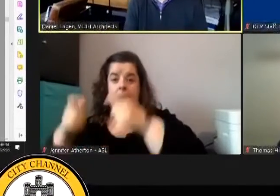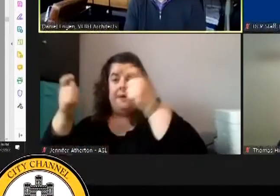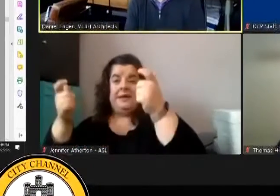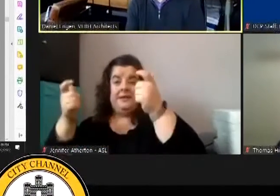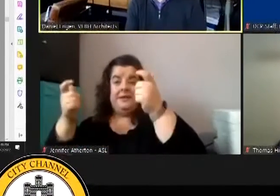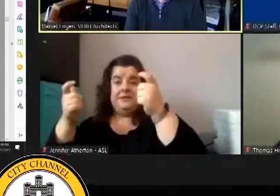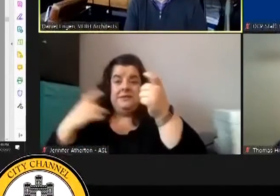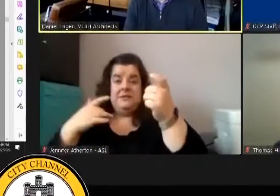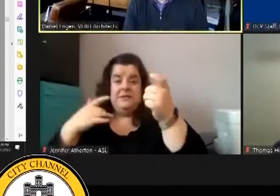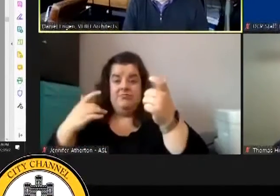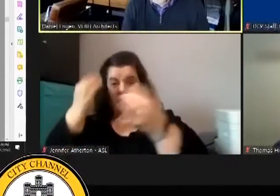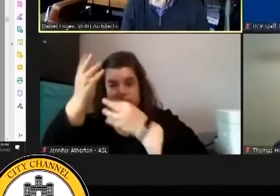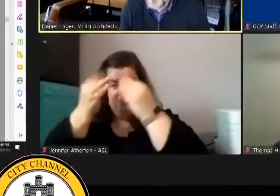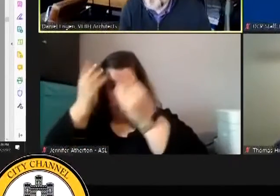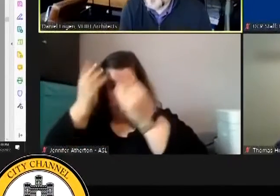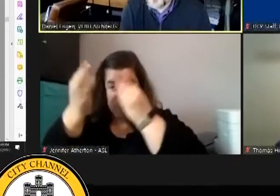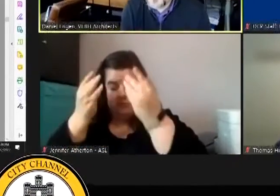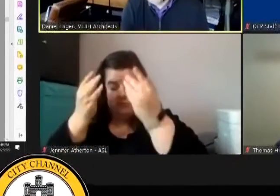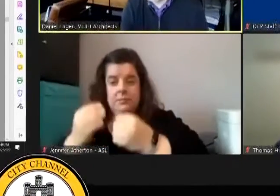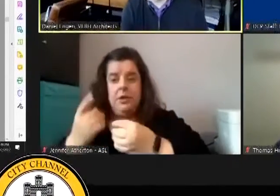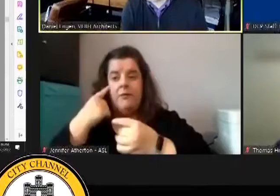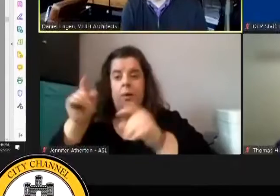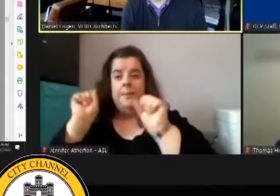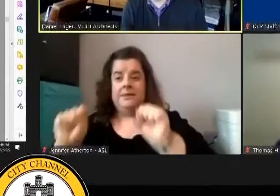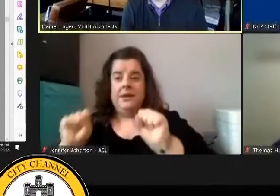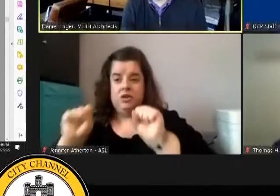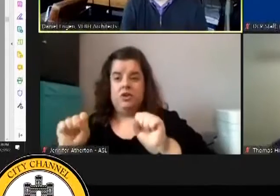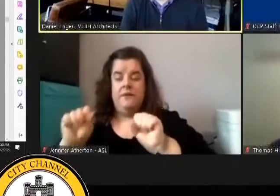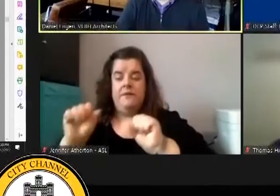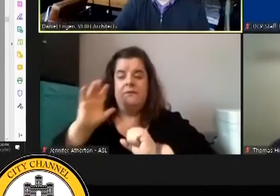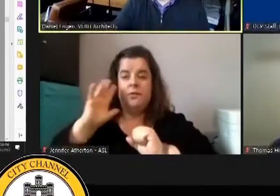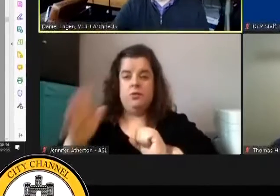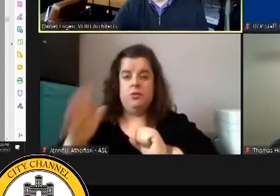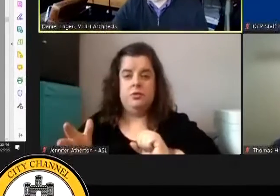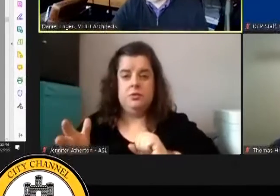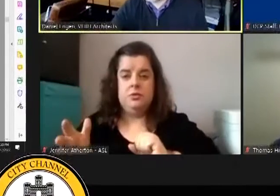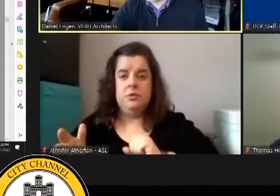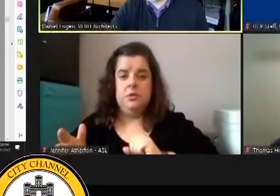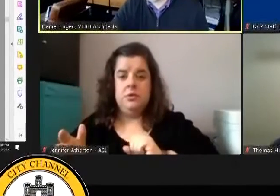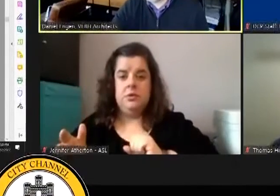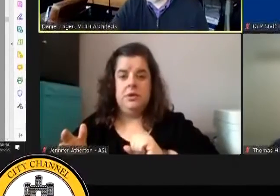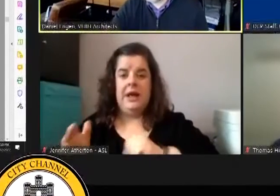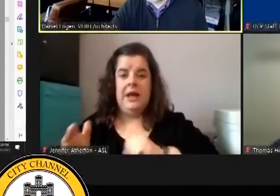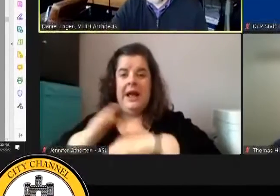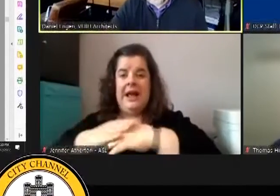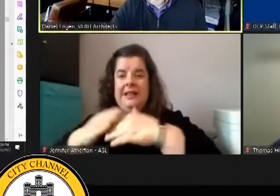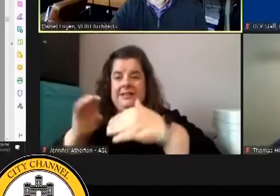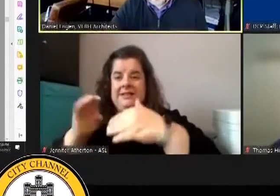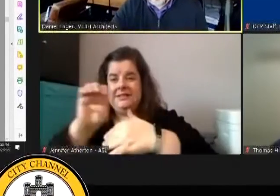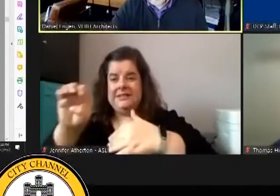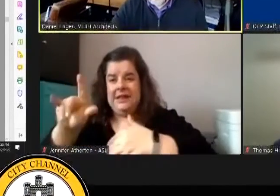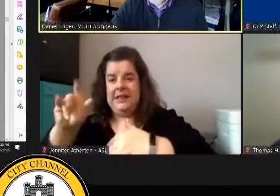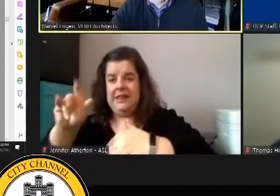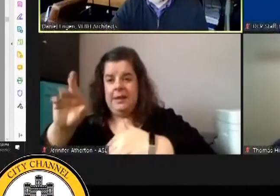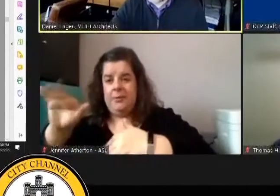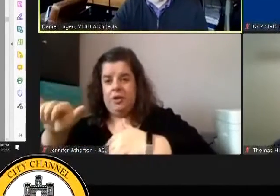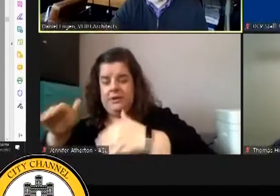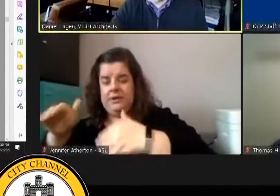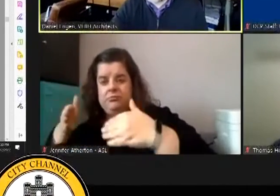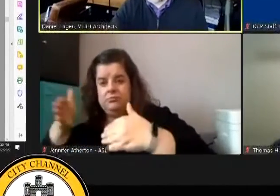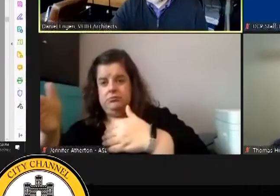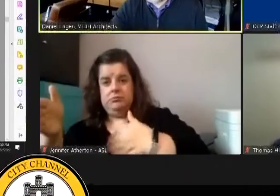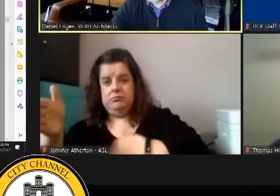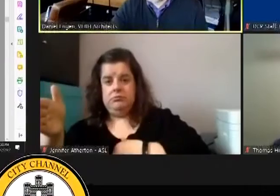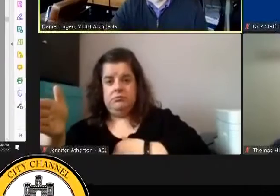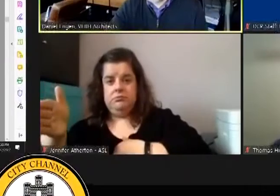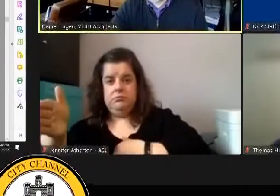consideration for a potential future is along the East Liberty Boulevard corridor.